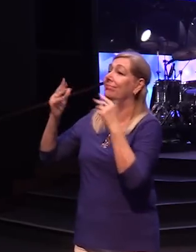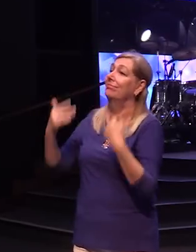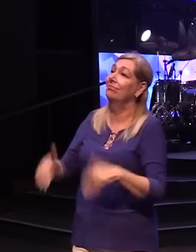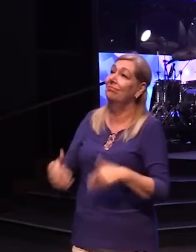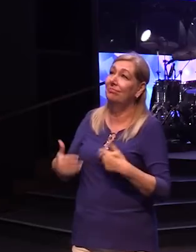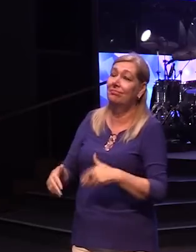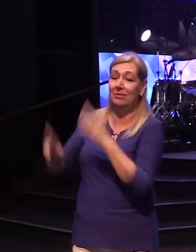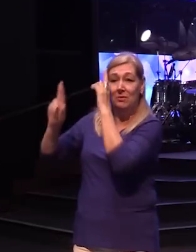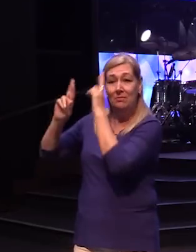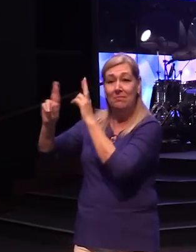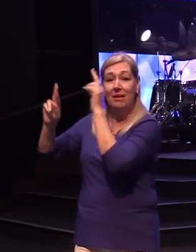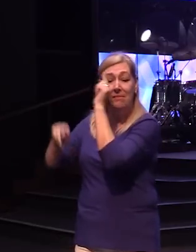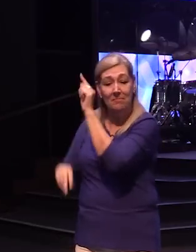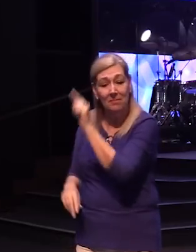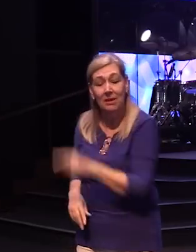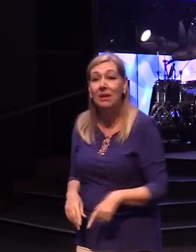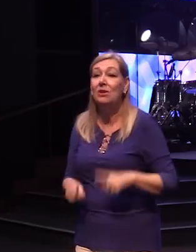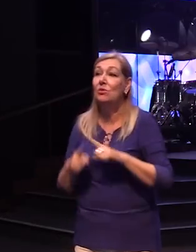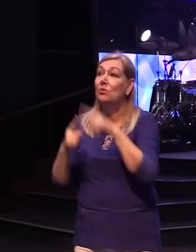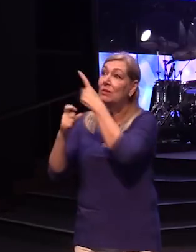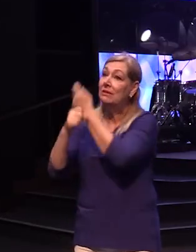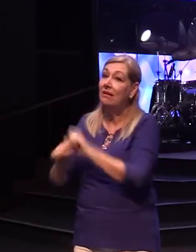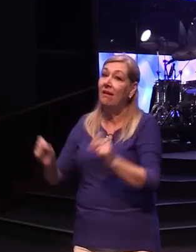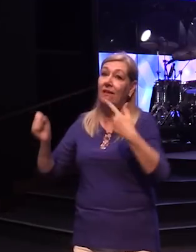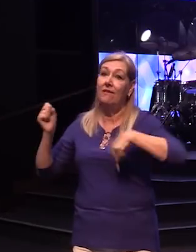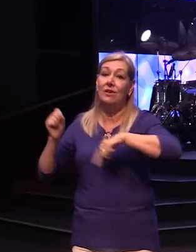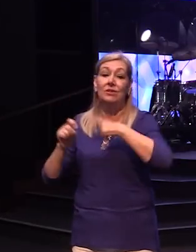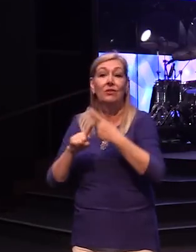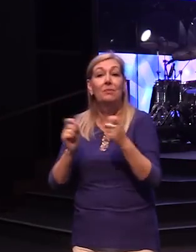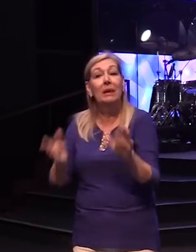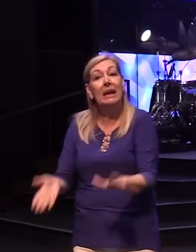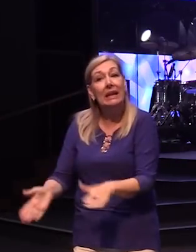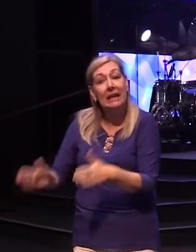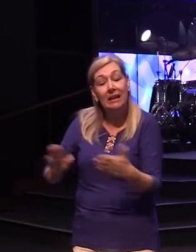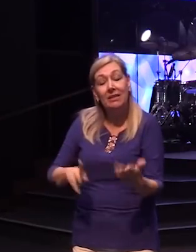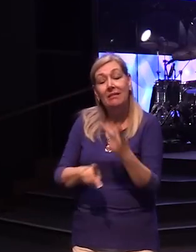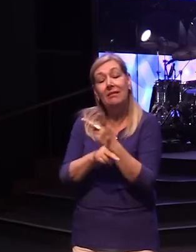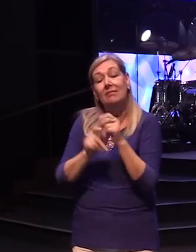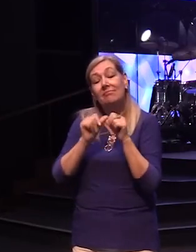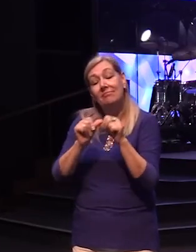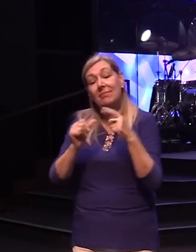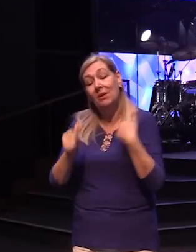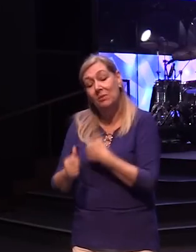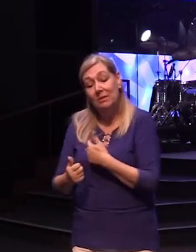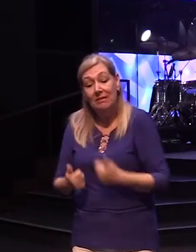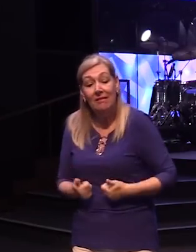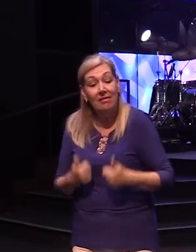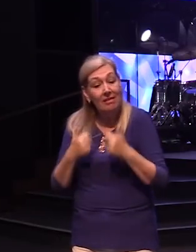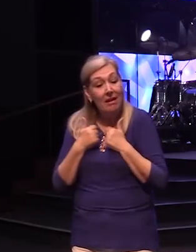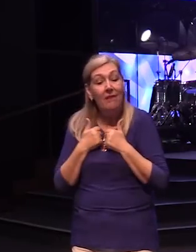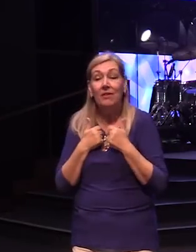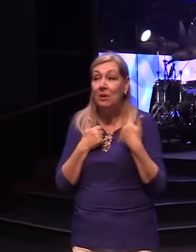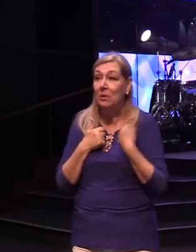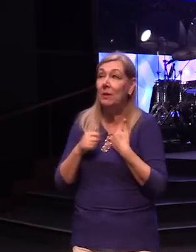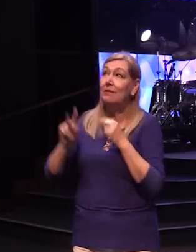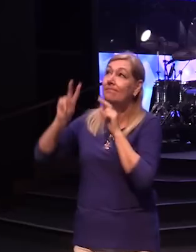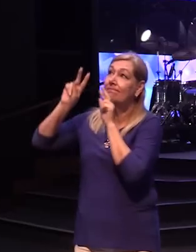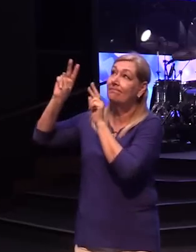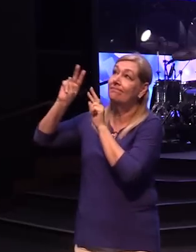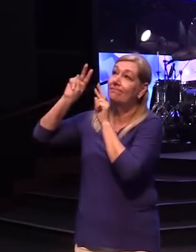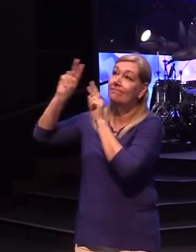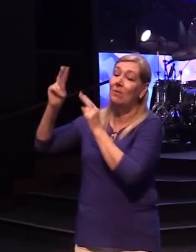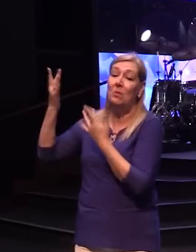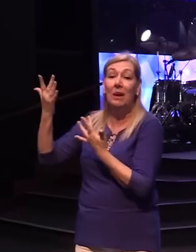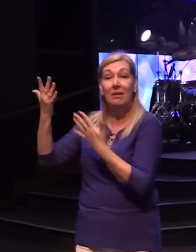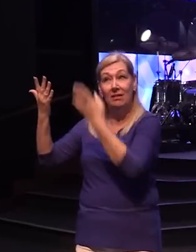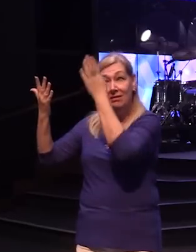to deliver their soul from death and to keep them alive in famine. Our soul waiteth for the Lord, for he is our